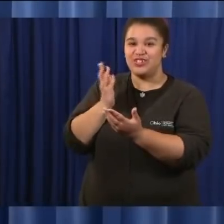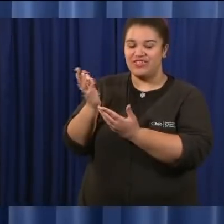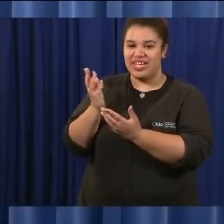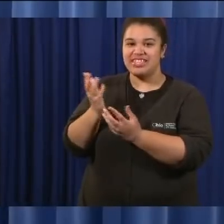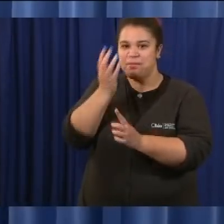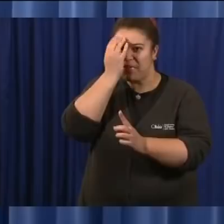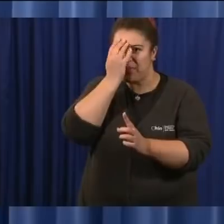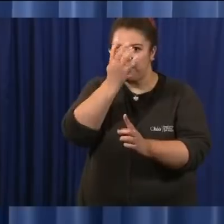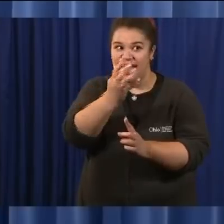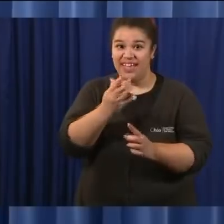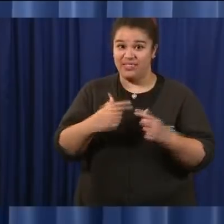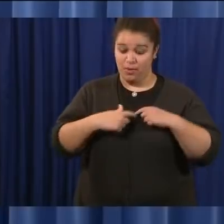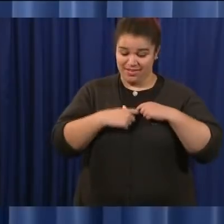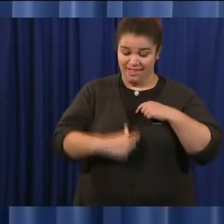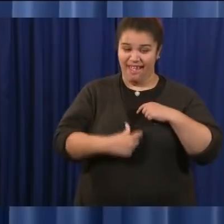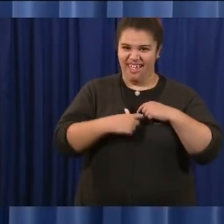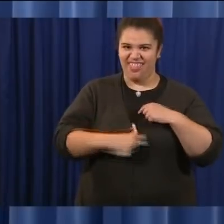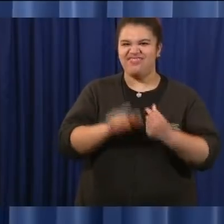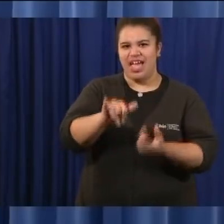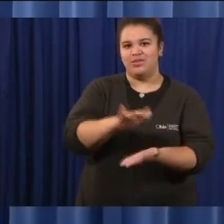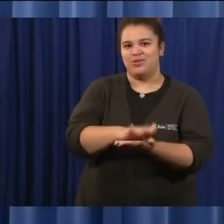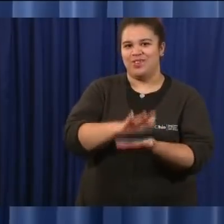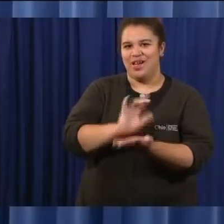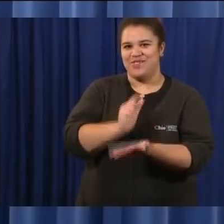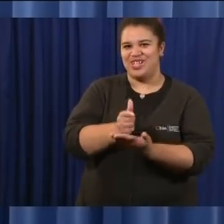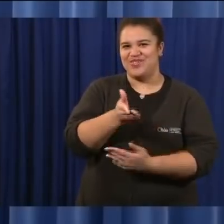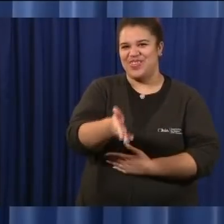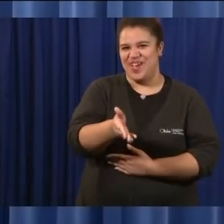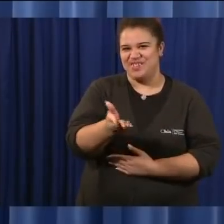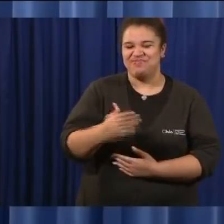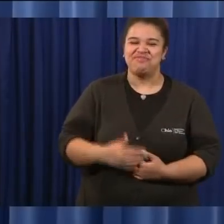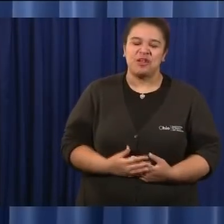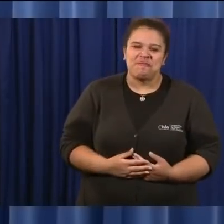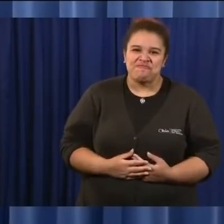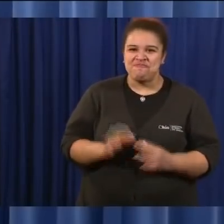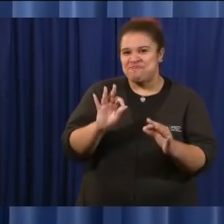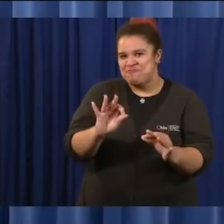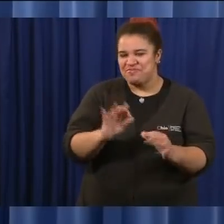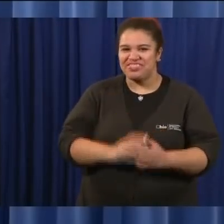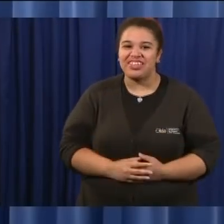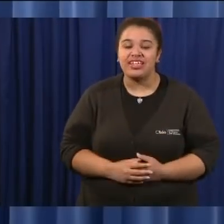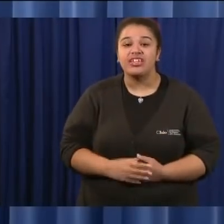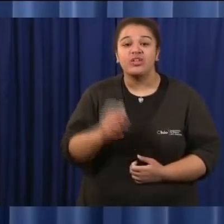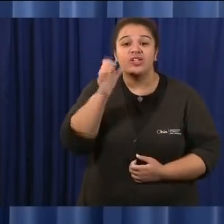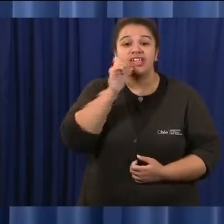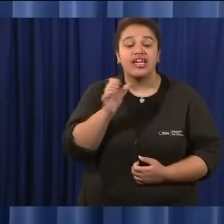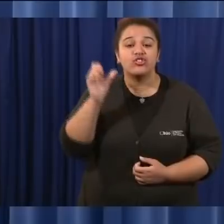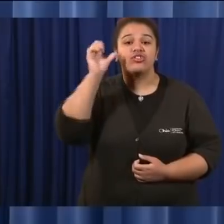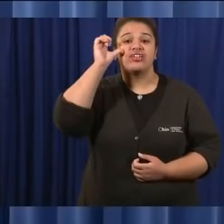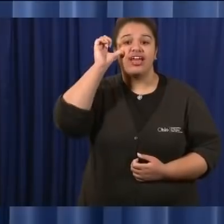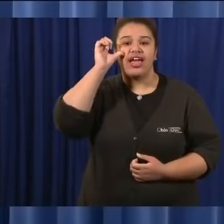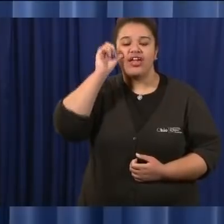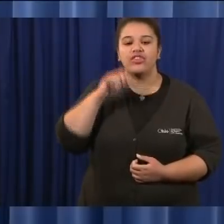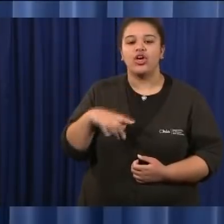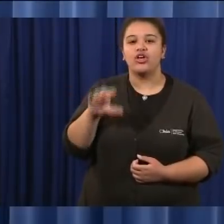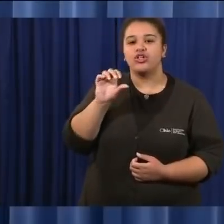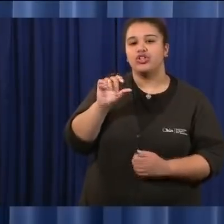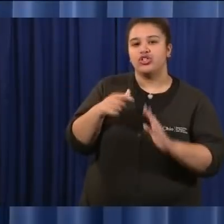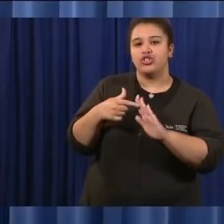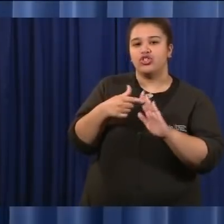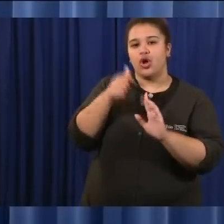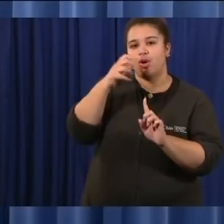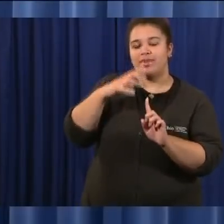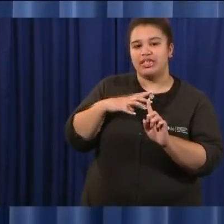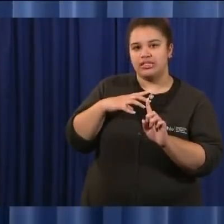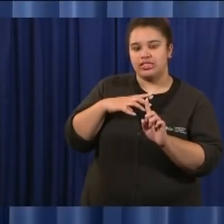Regarding county fairs, yesterday representatives of the fair managers and showmen's associations told